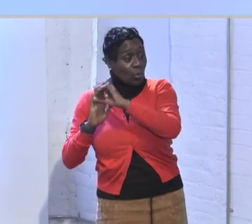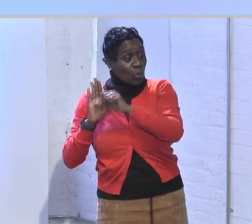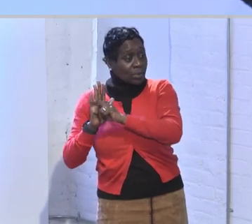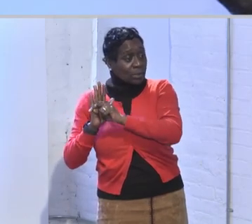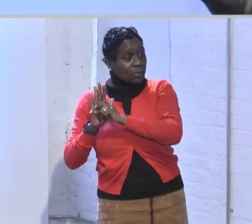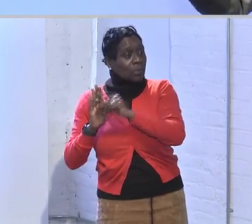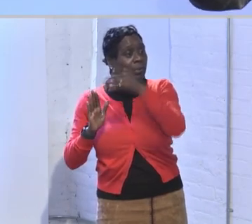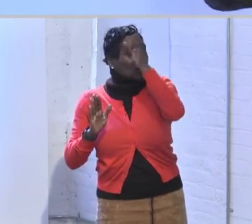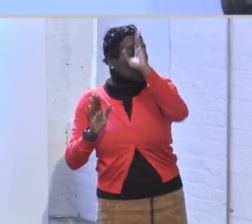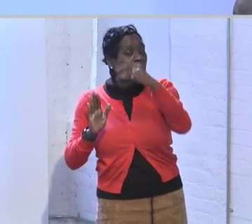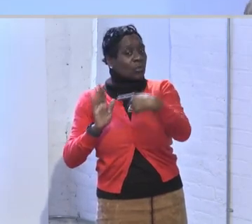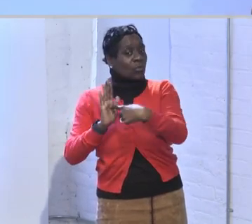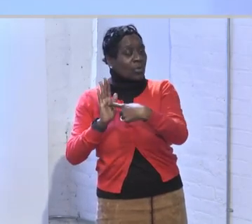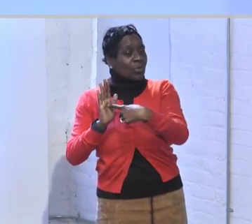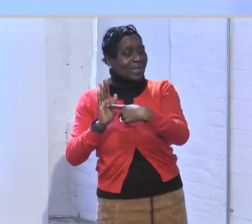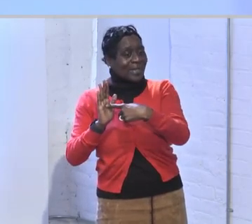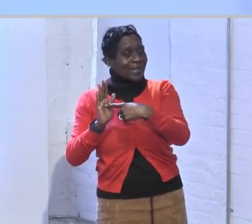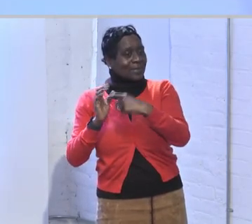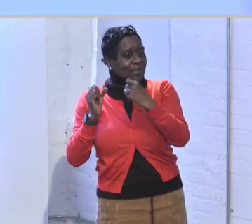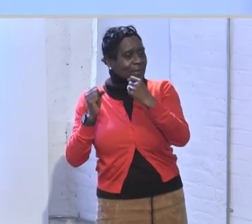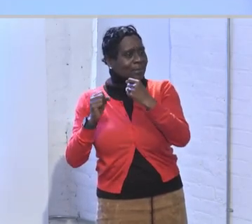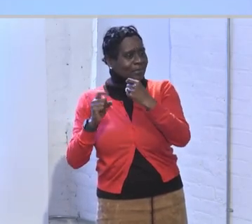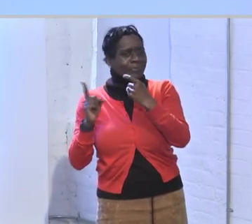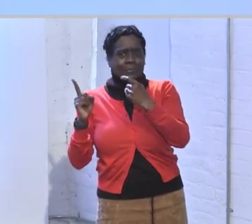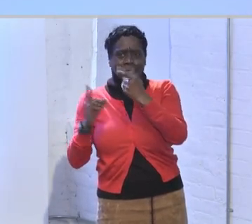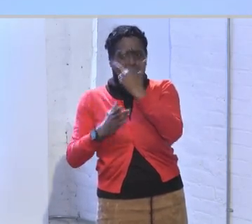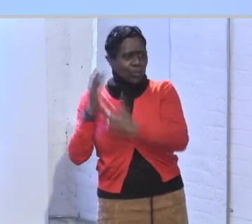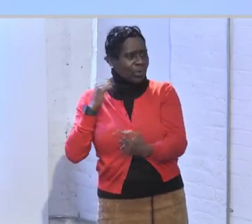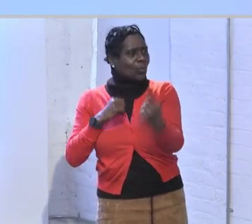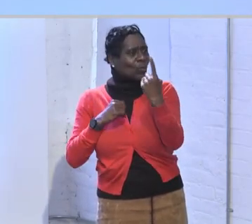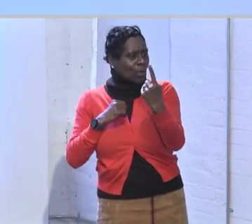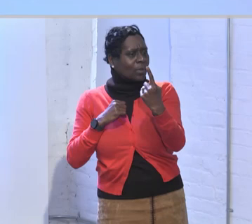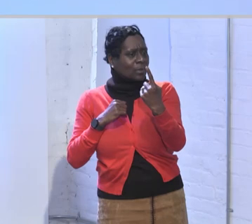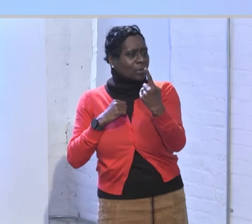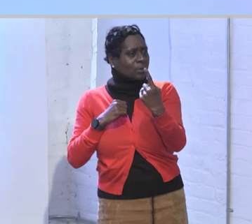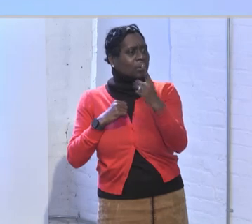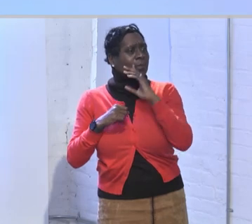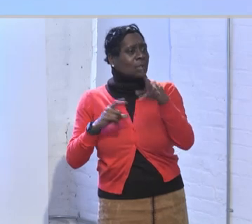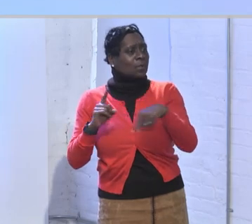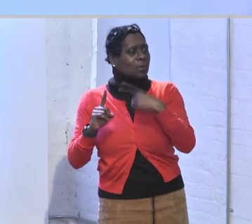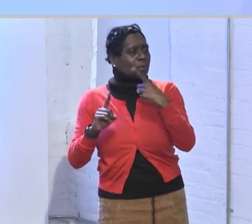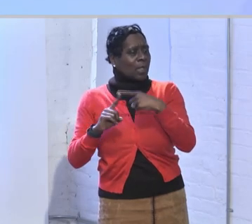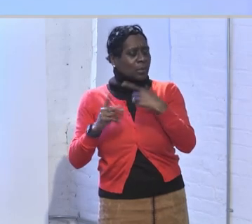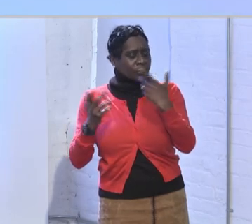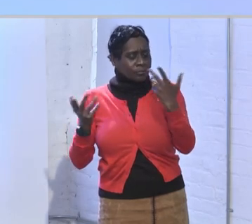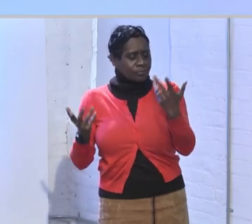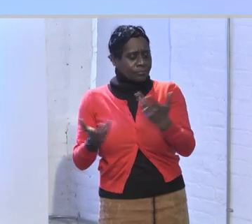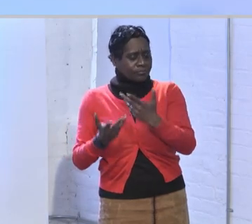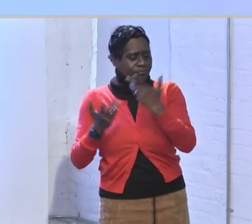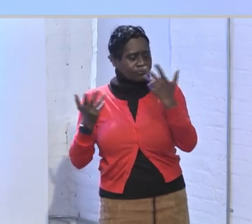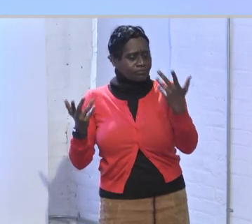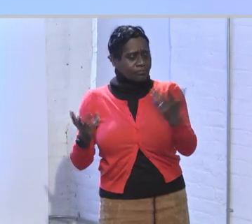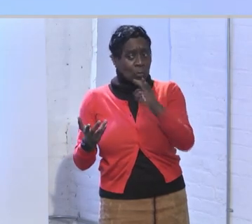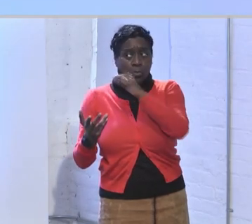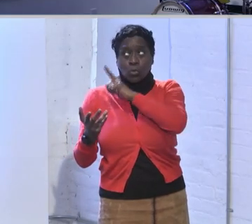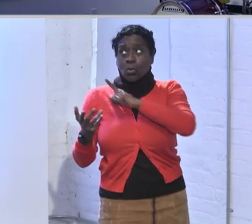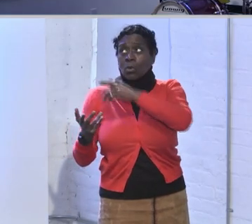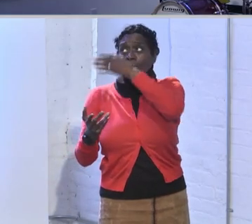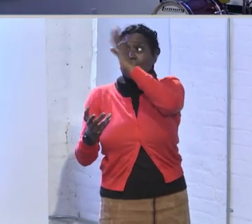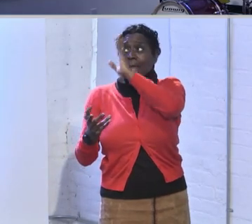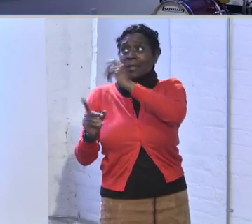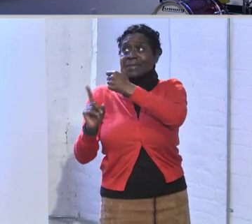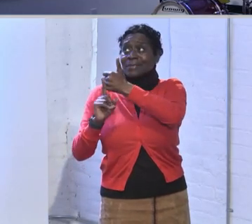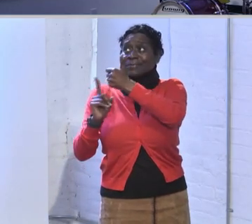God referred to in the plural like that. So when this says, when we are talking about here, the Lord thy God